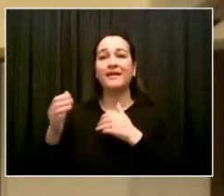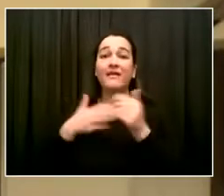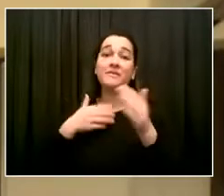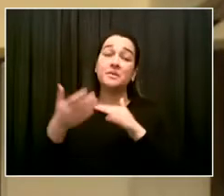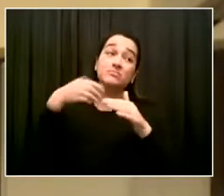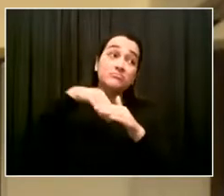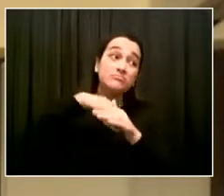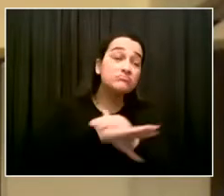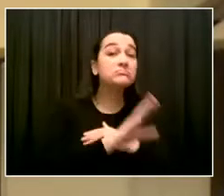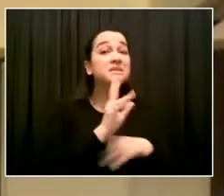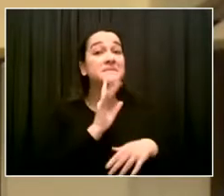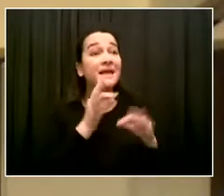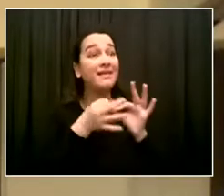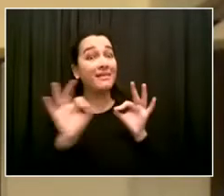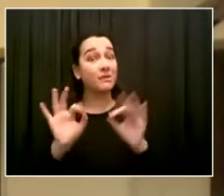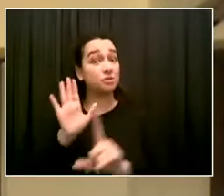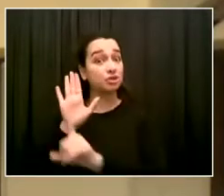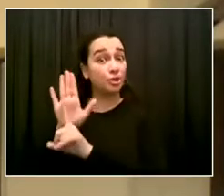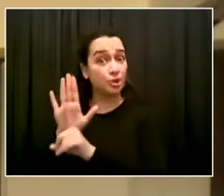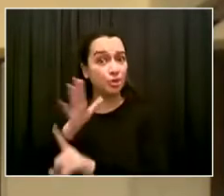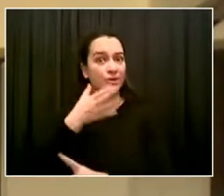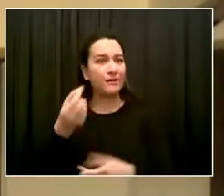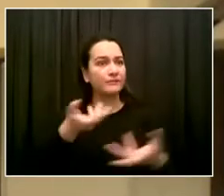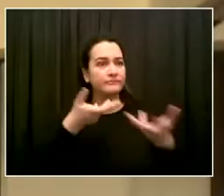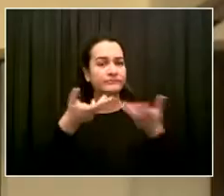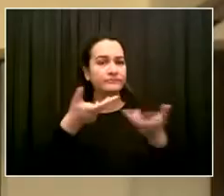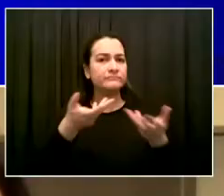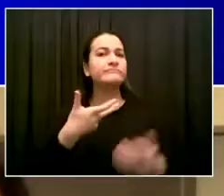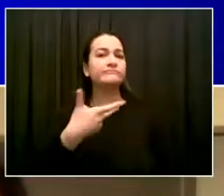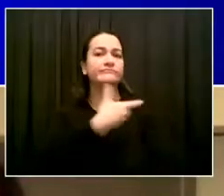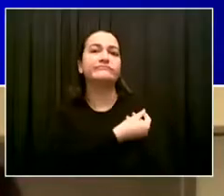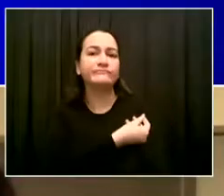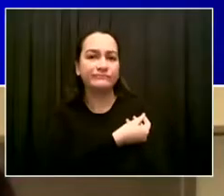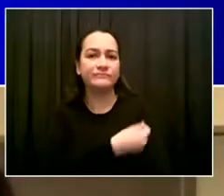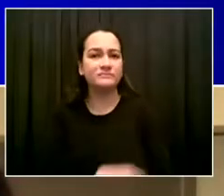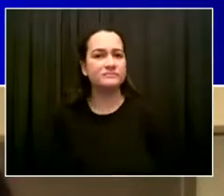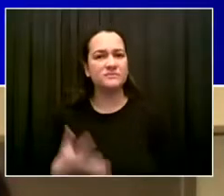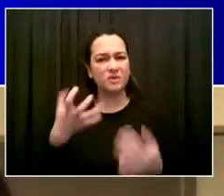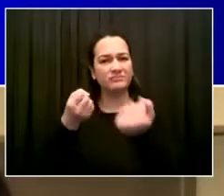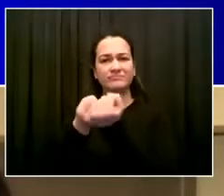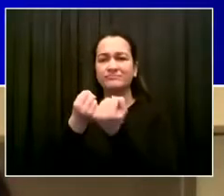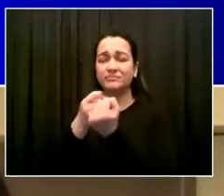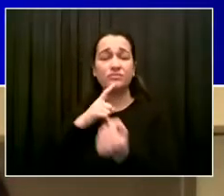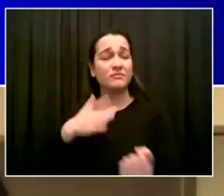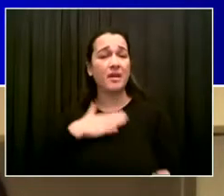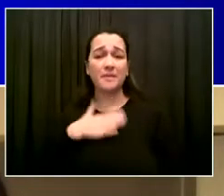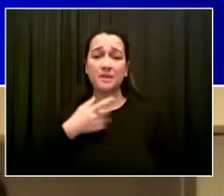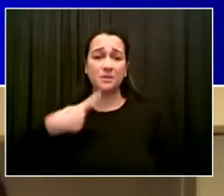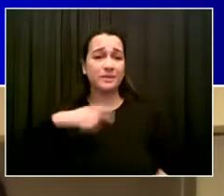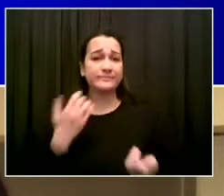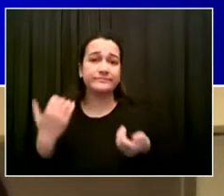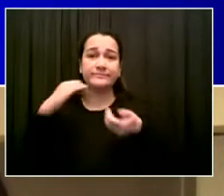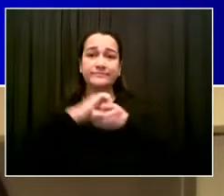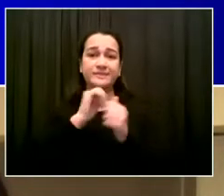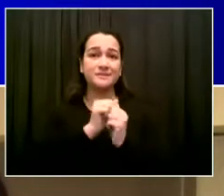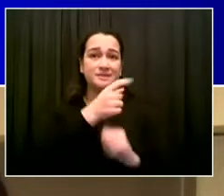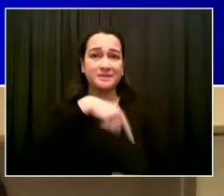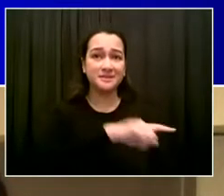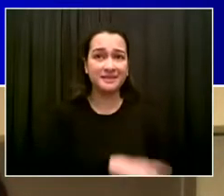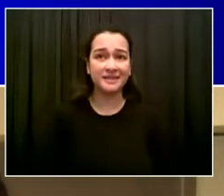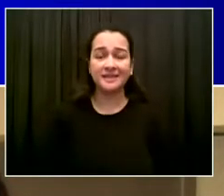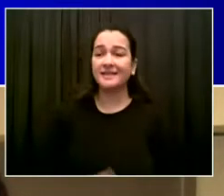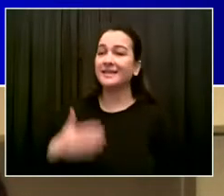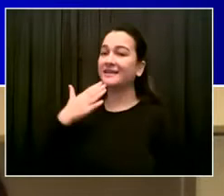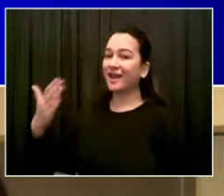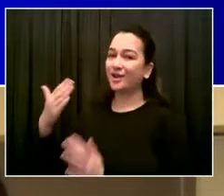part, and we look forward to getting to work. Thank you. Thank you so much, Dr. DeSalvo. And I want to thank you. You're right that we